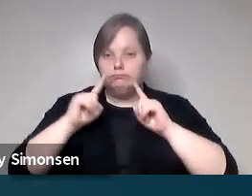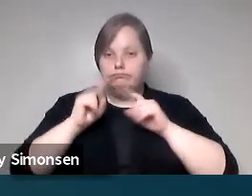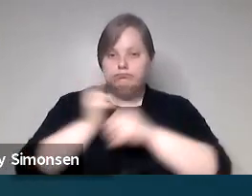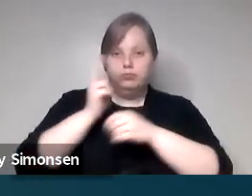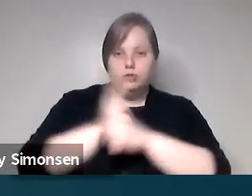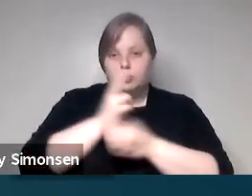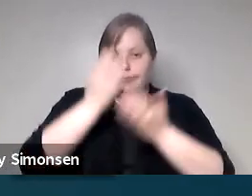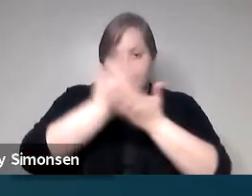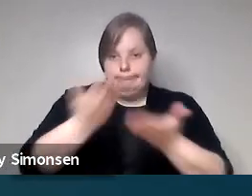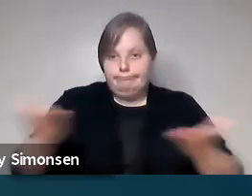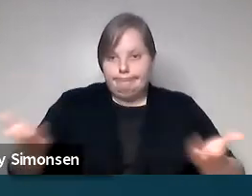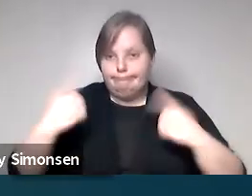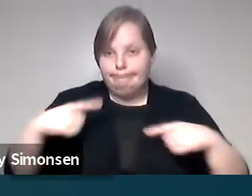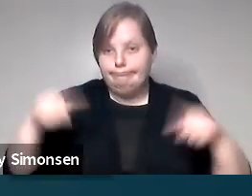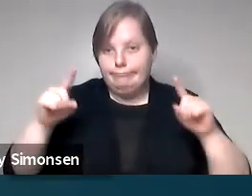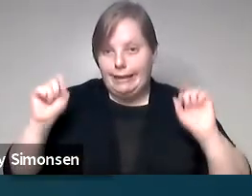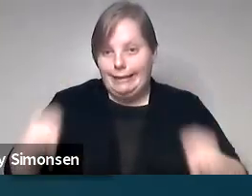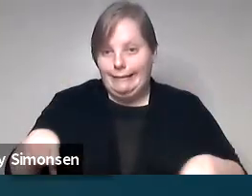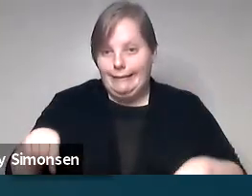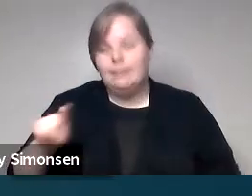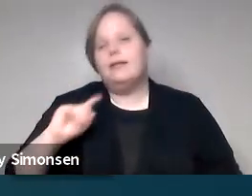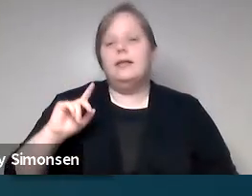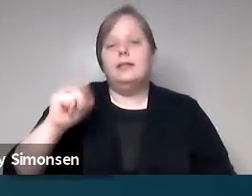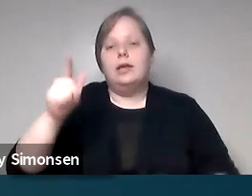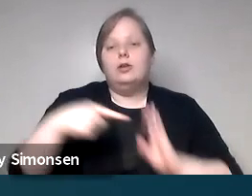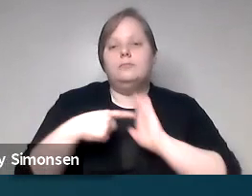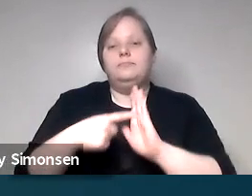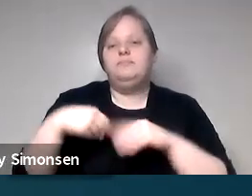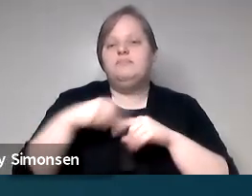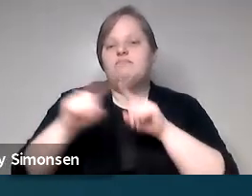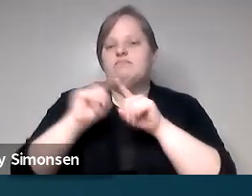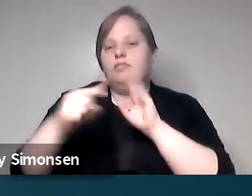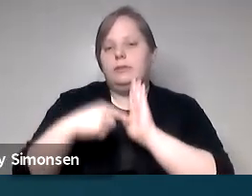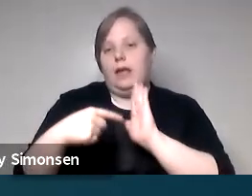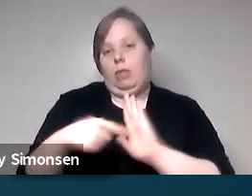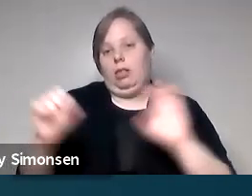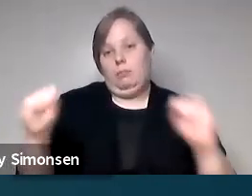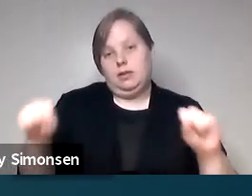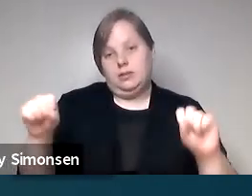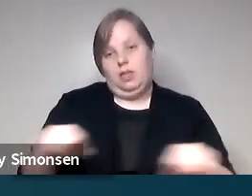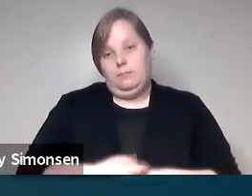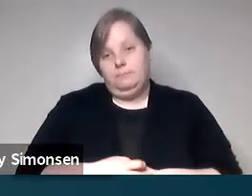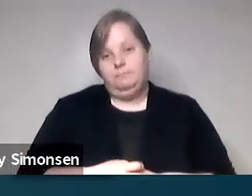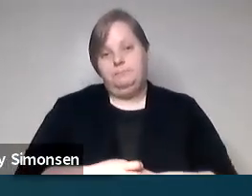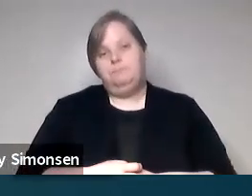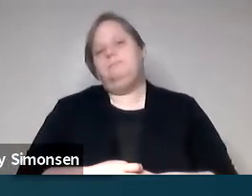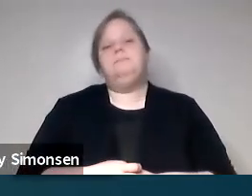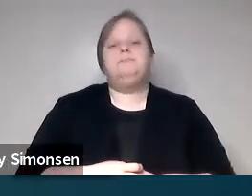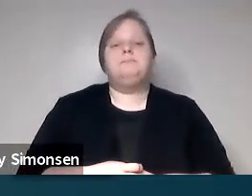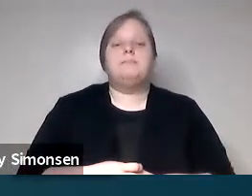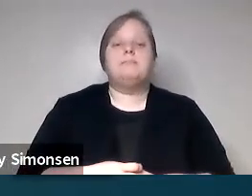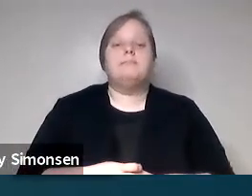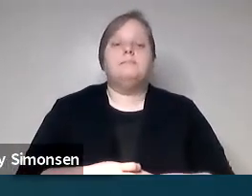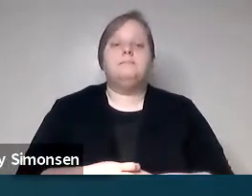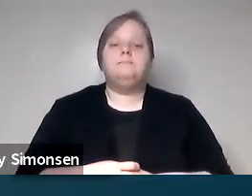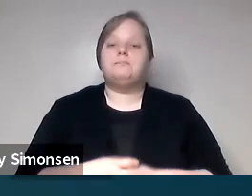labeling? Later on, I will give you a couple of examples where that is a possibility, or even